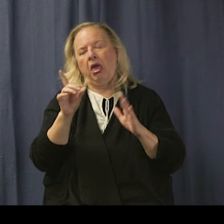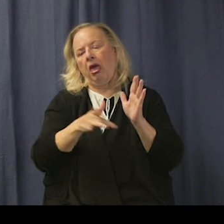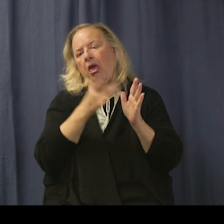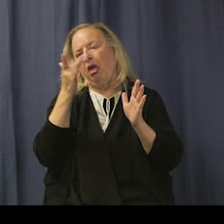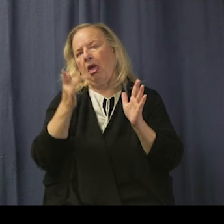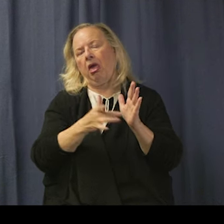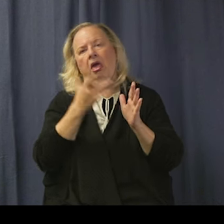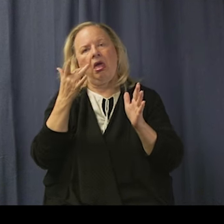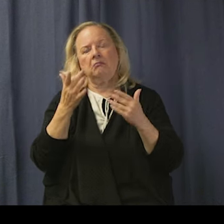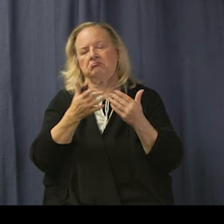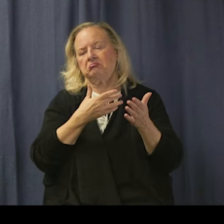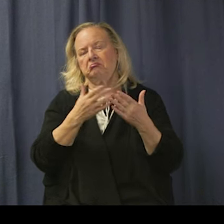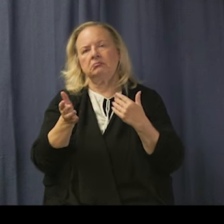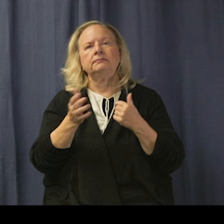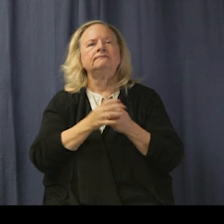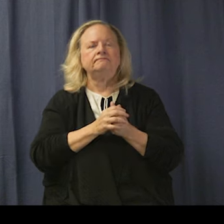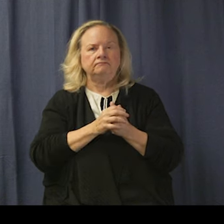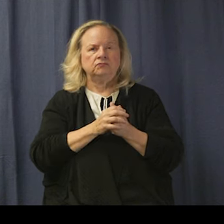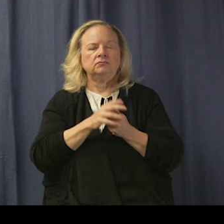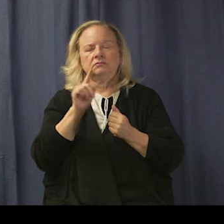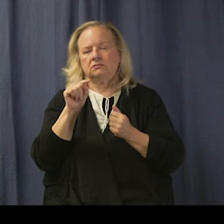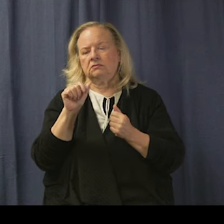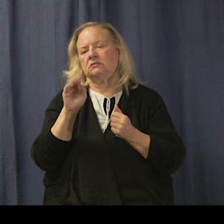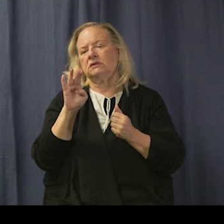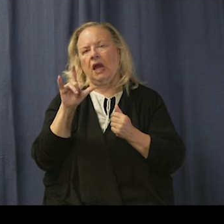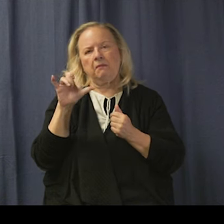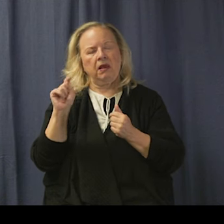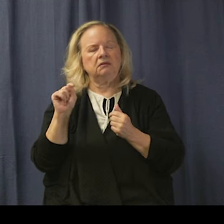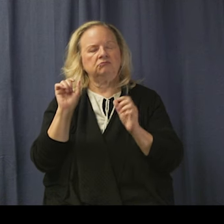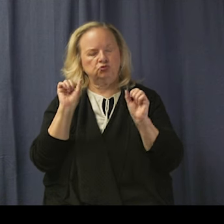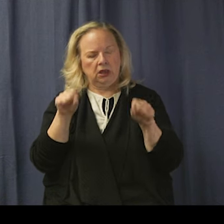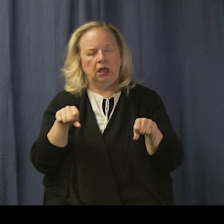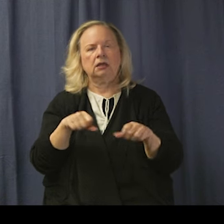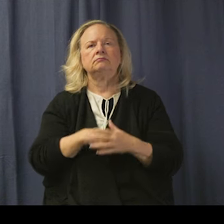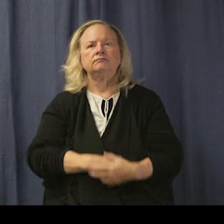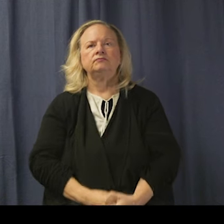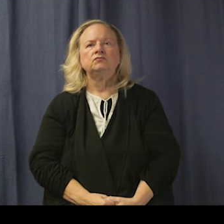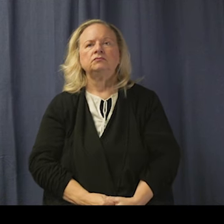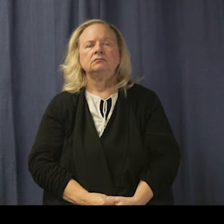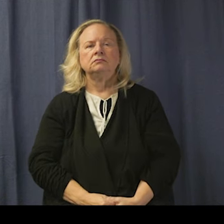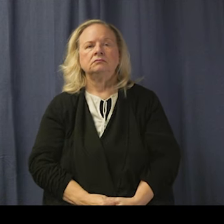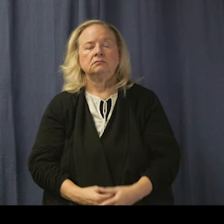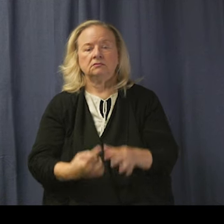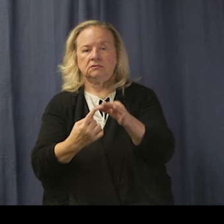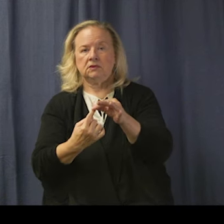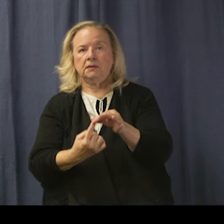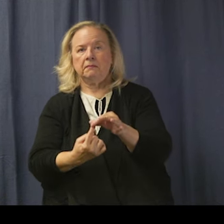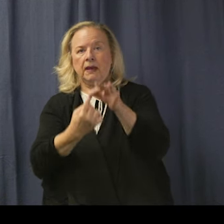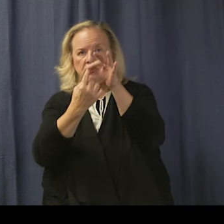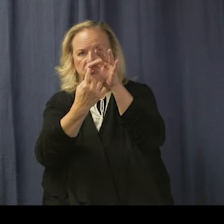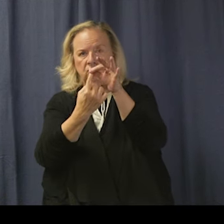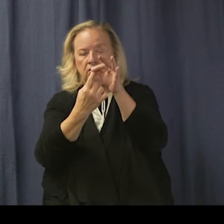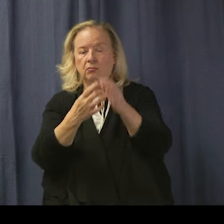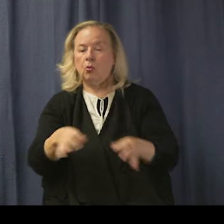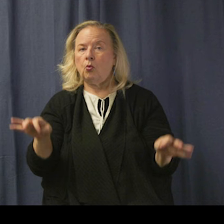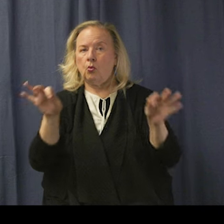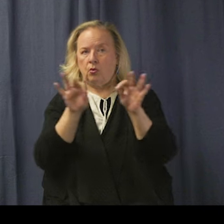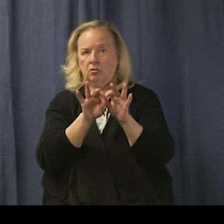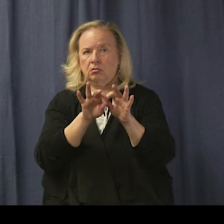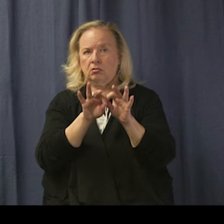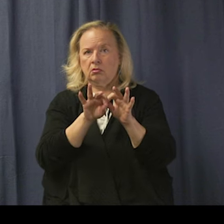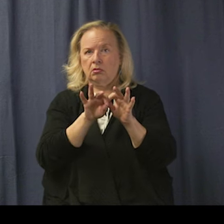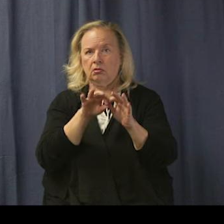on, tablets and so on. You can make it bigger at any time. But a very special feature, which you